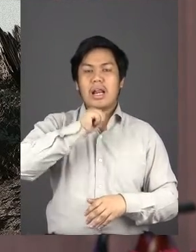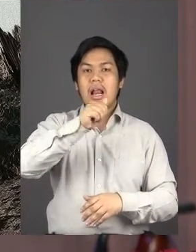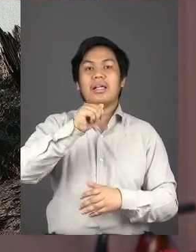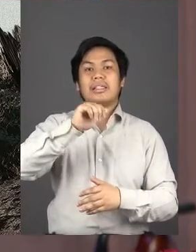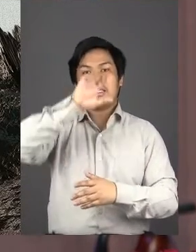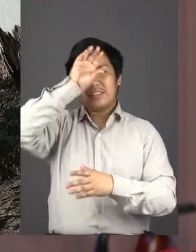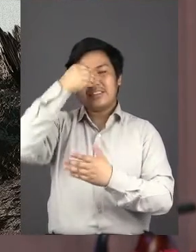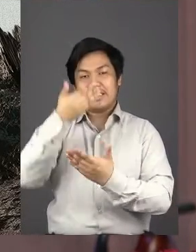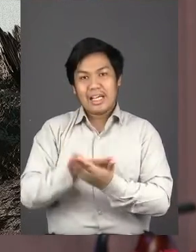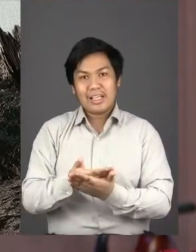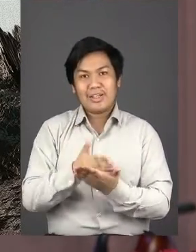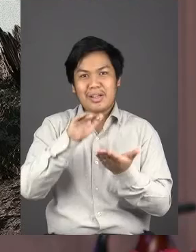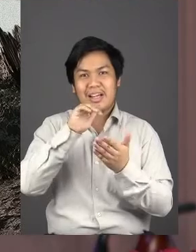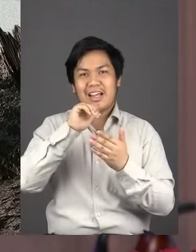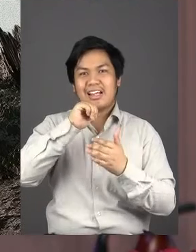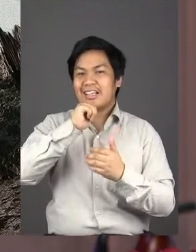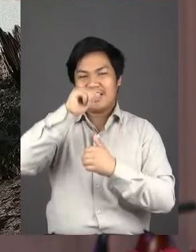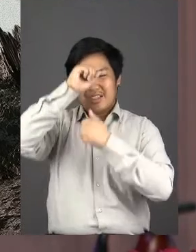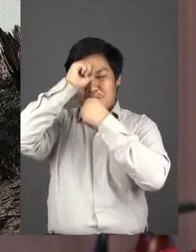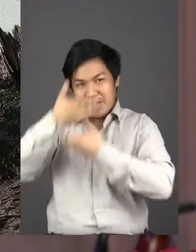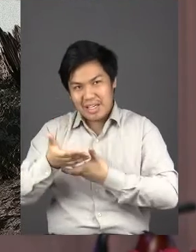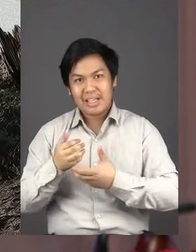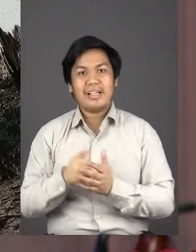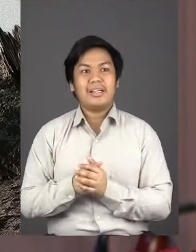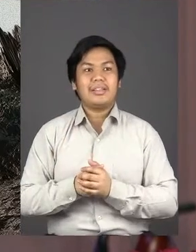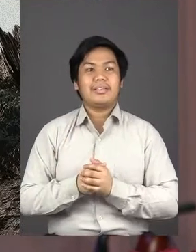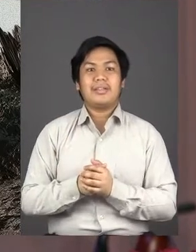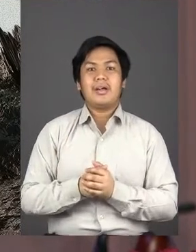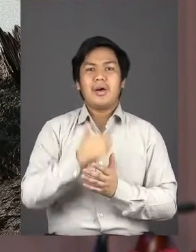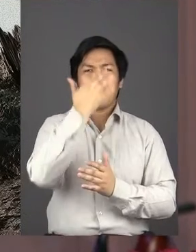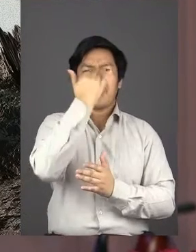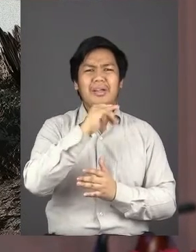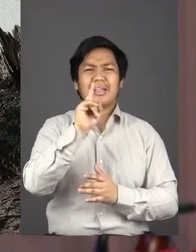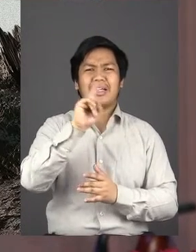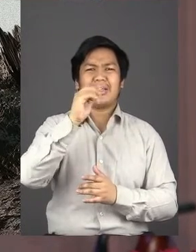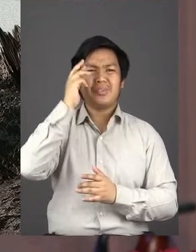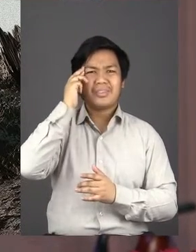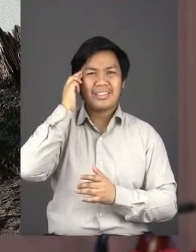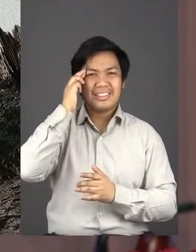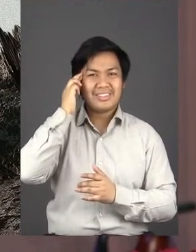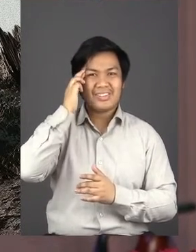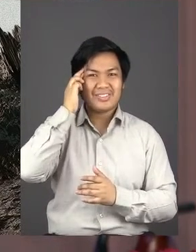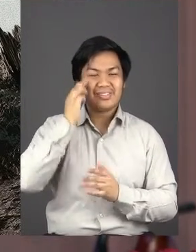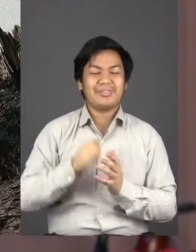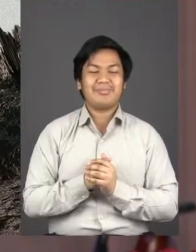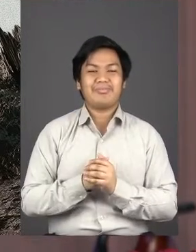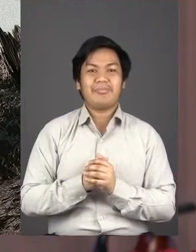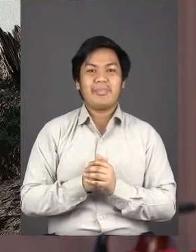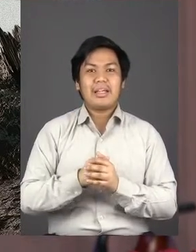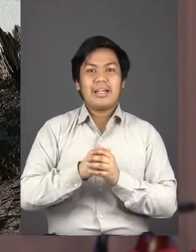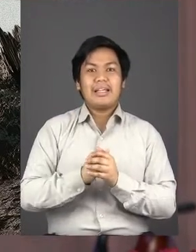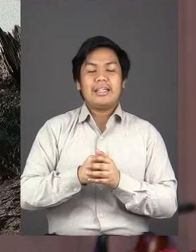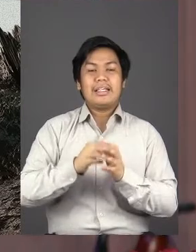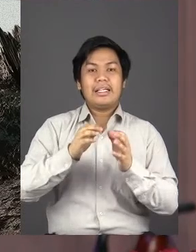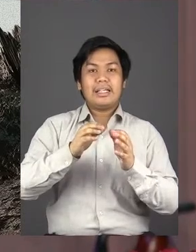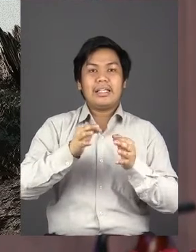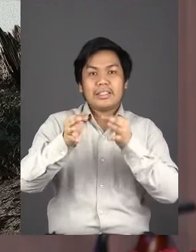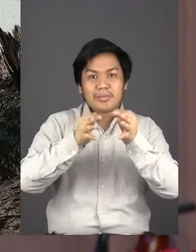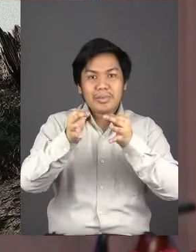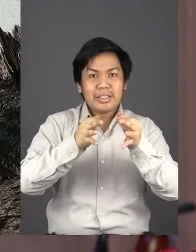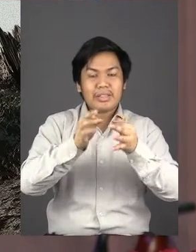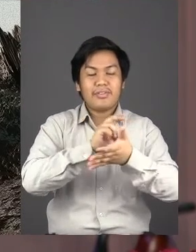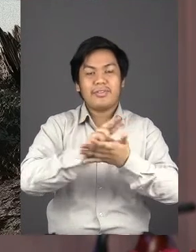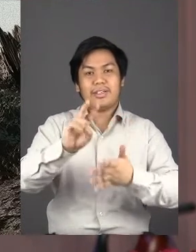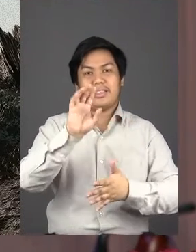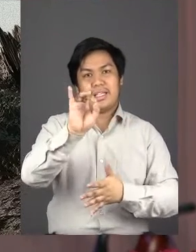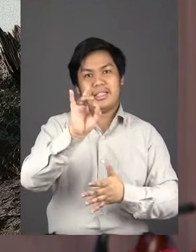therefore, huwag tayong maging partner. Bakit po? Ano pong dahilan? Pinaliwanag niya sa verse 8. Tignan niyo po yung verse